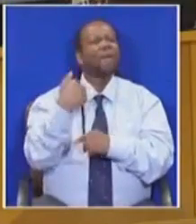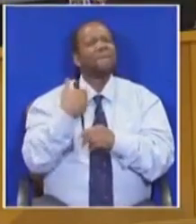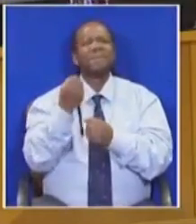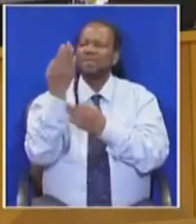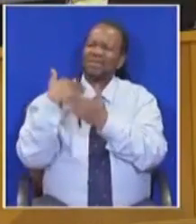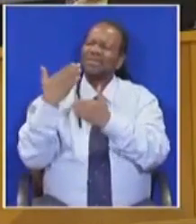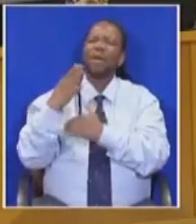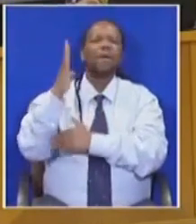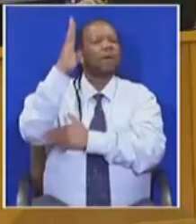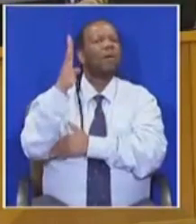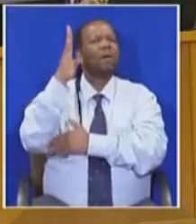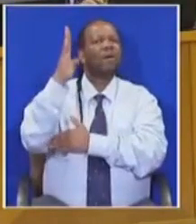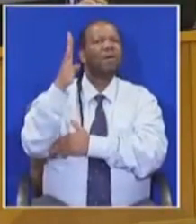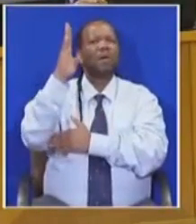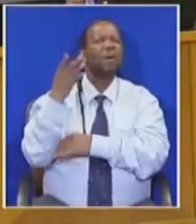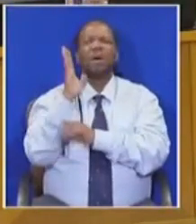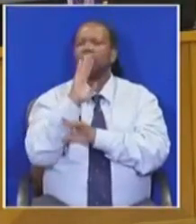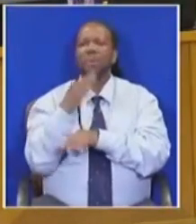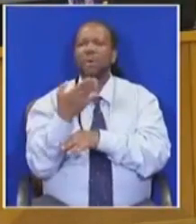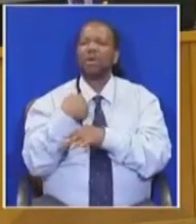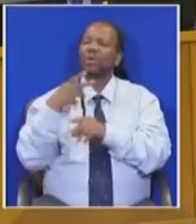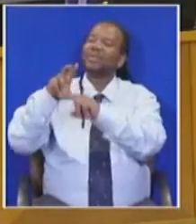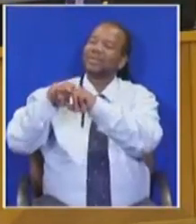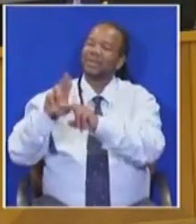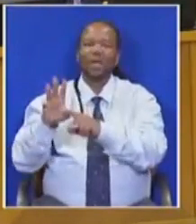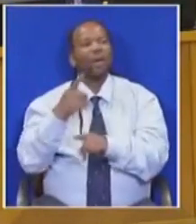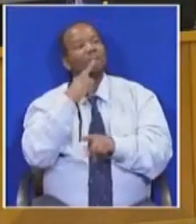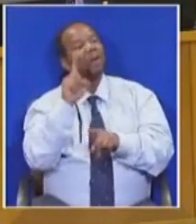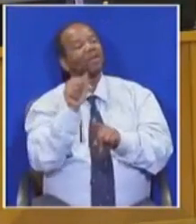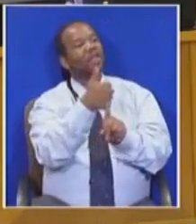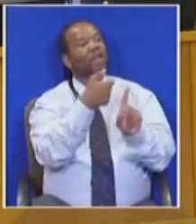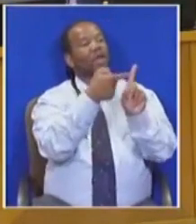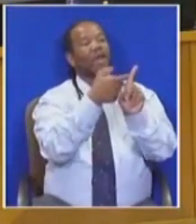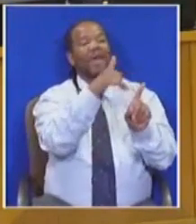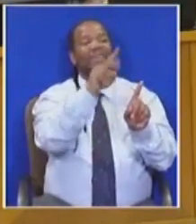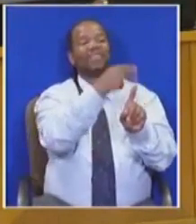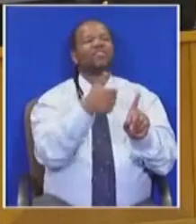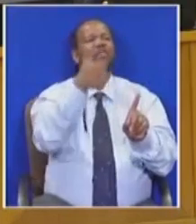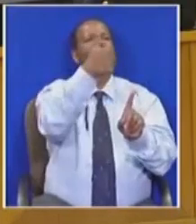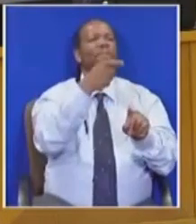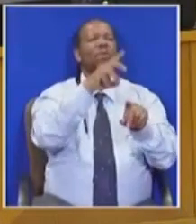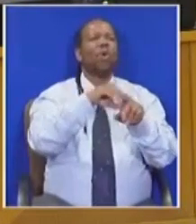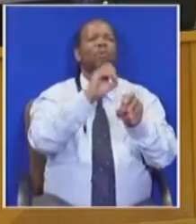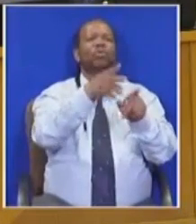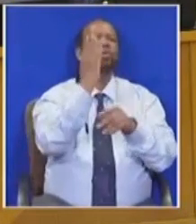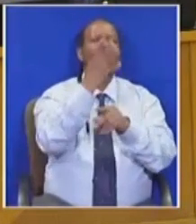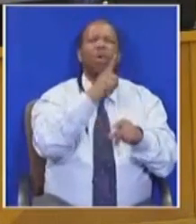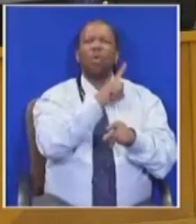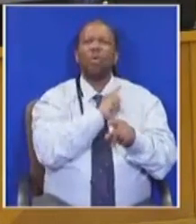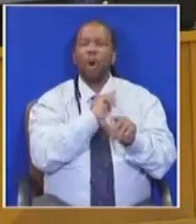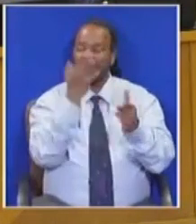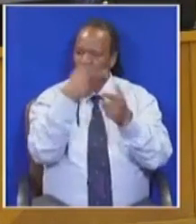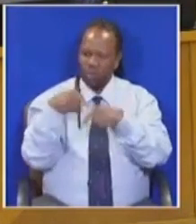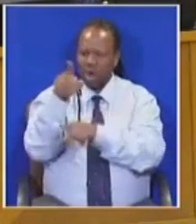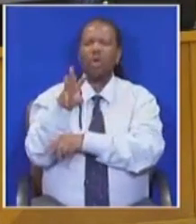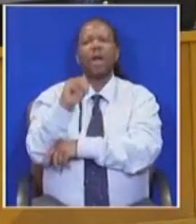Speaker, and you don't want to point Take at us. your seat. But you give Jackson Mtembu the chance to speak. Why are you not neutral, Speaker? We are members of